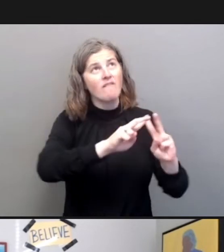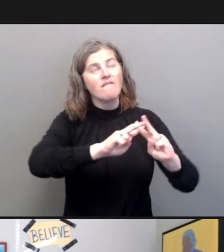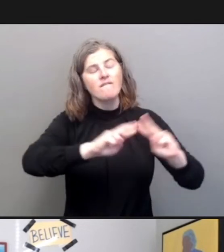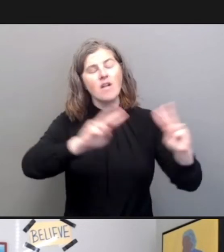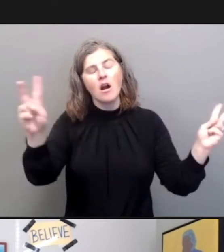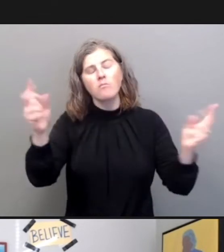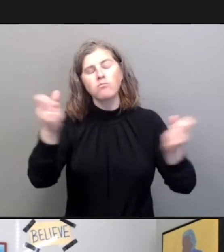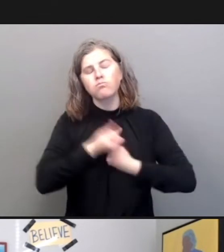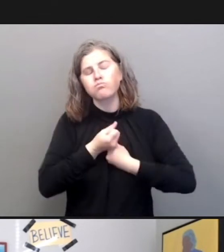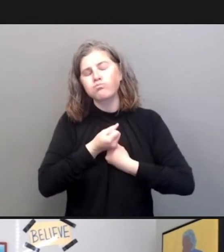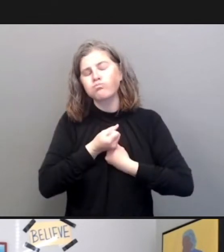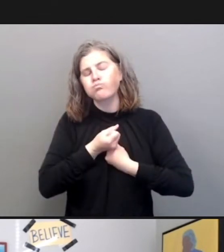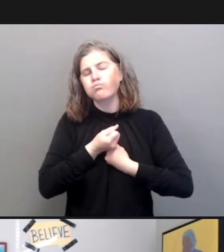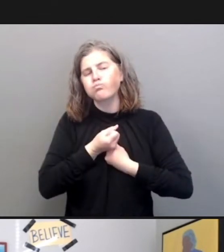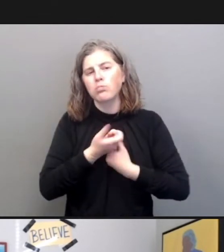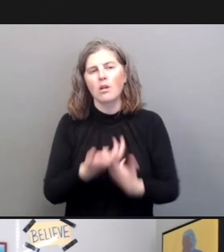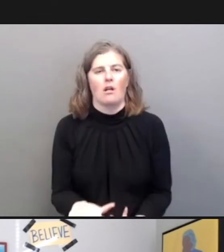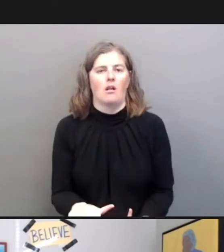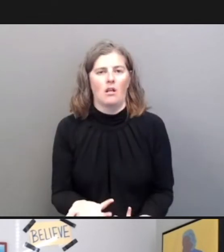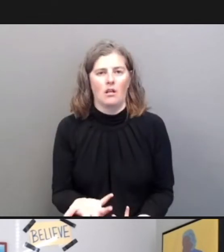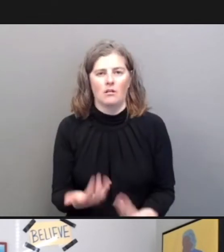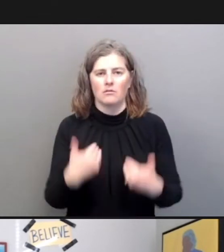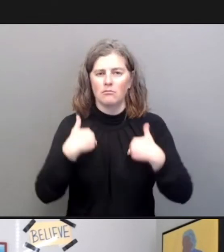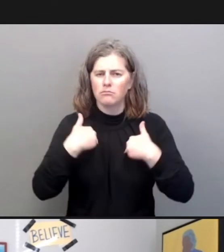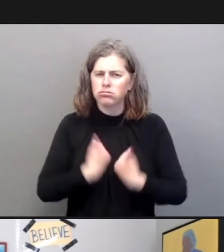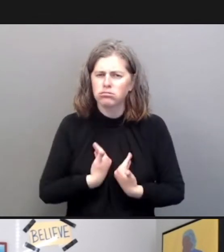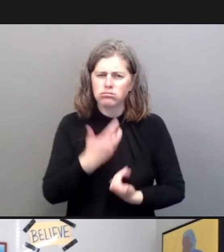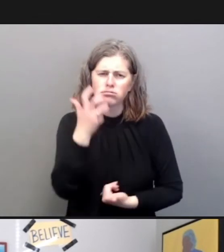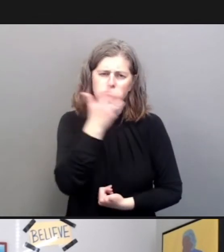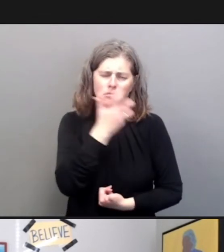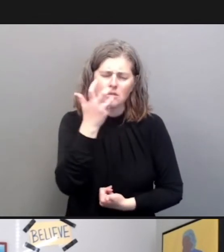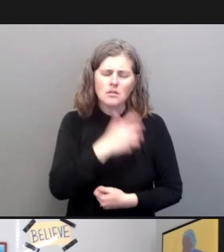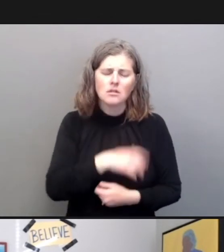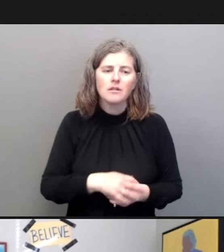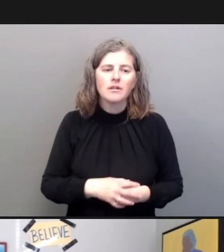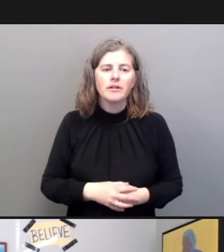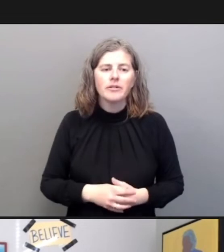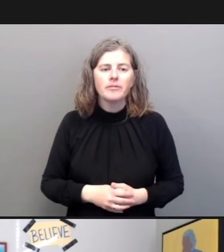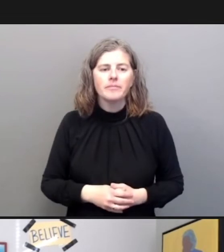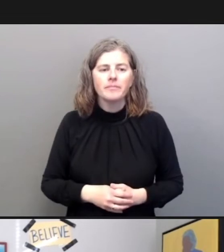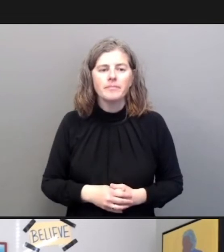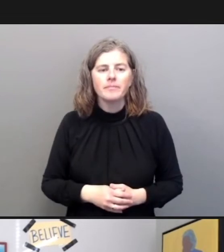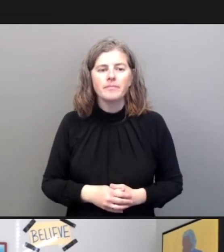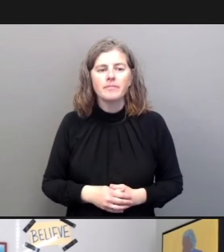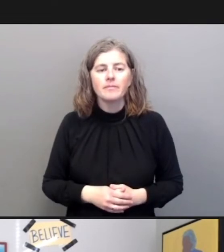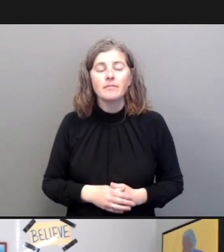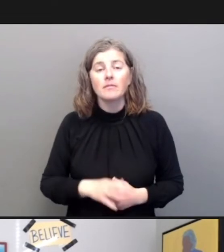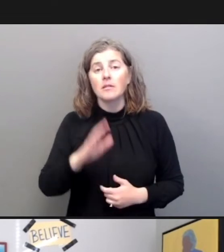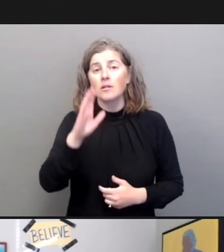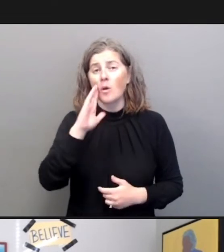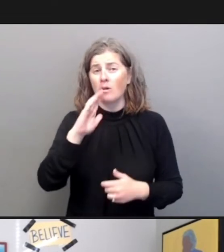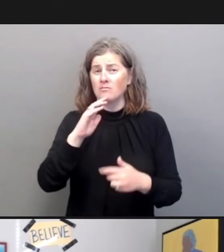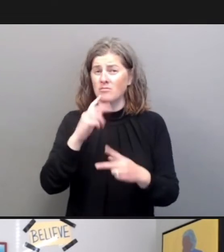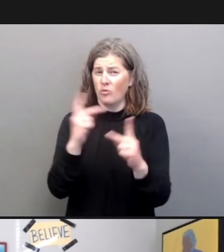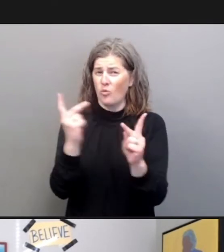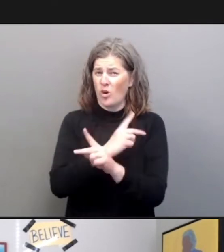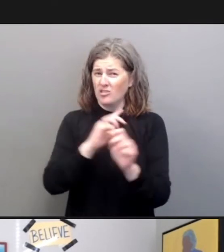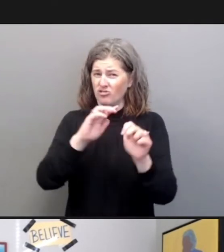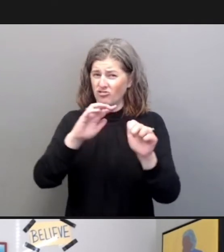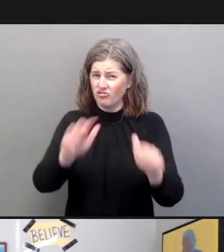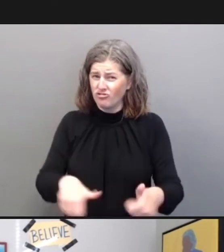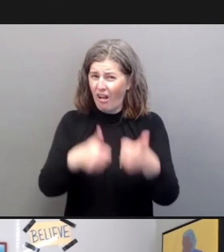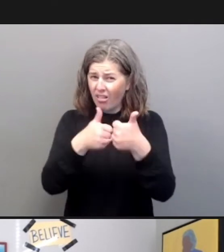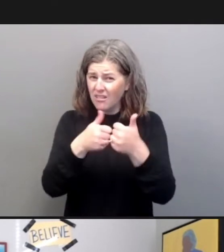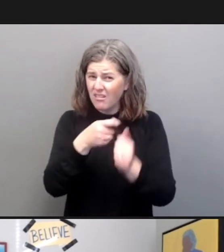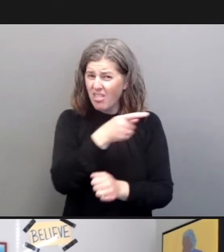just really, really, really tired. I think, one of the main challenges that they were dealing with